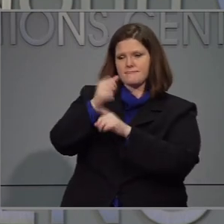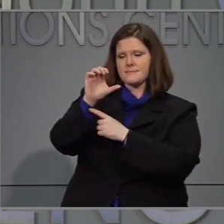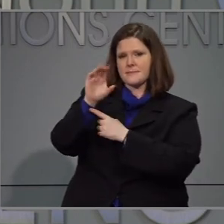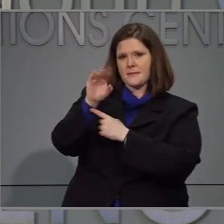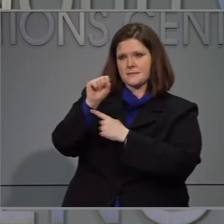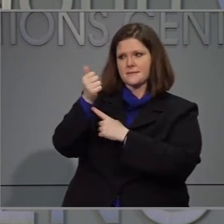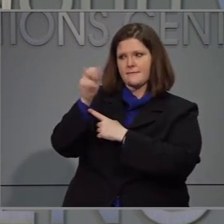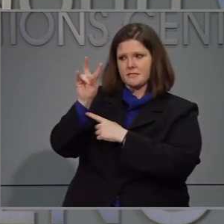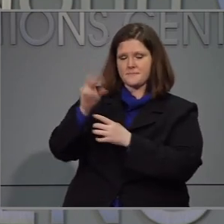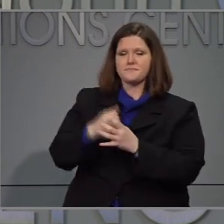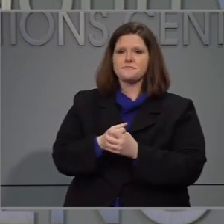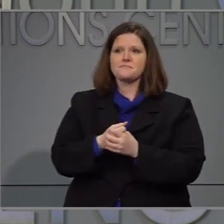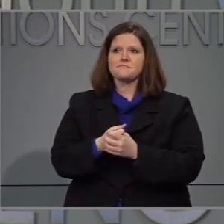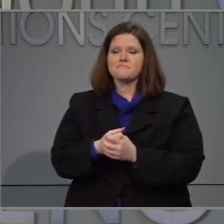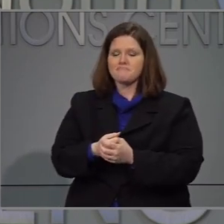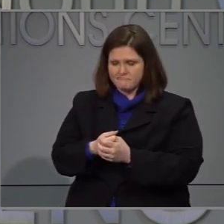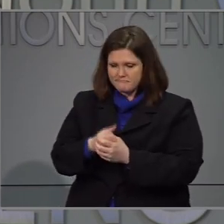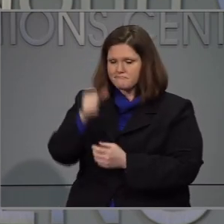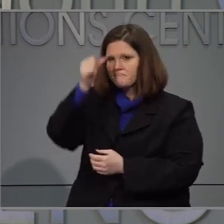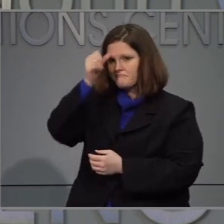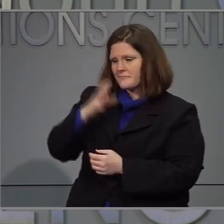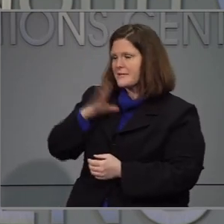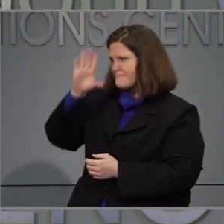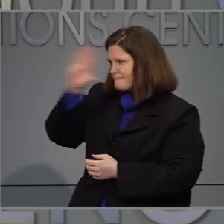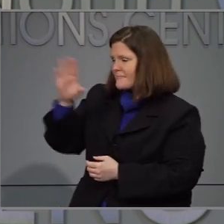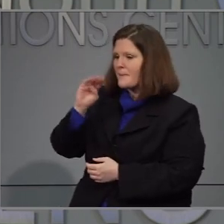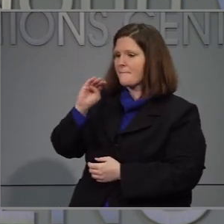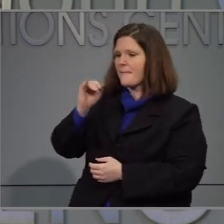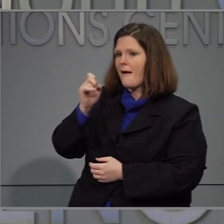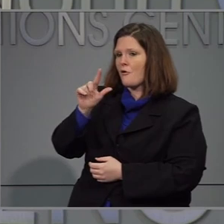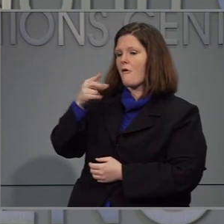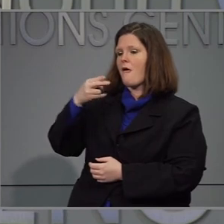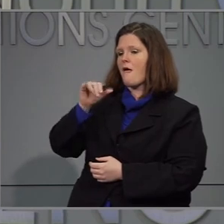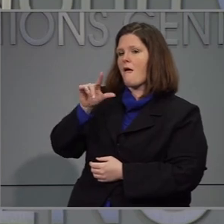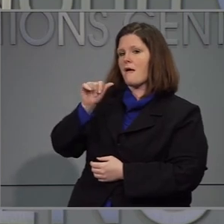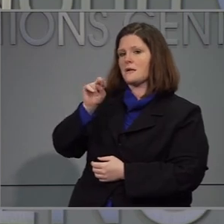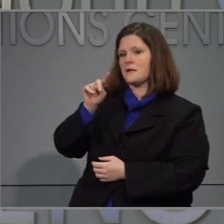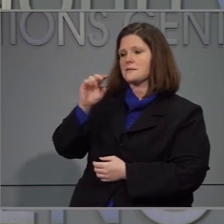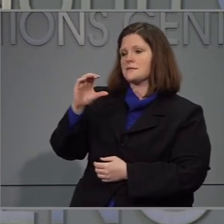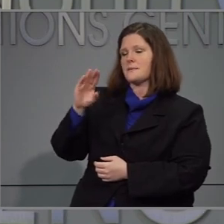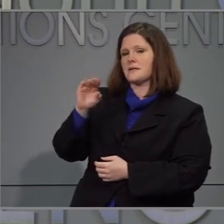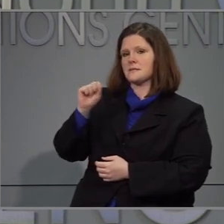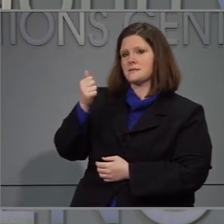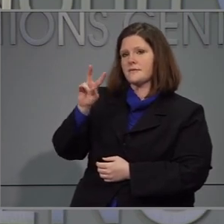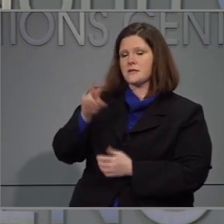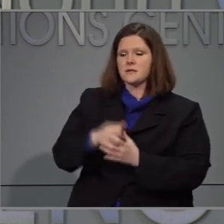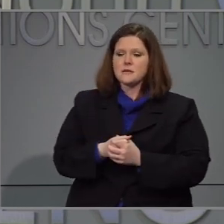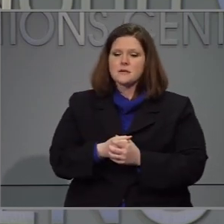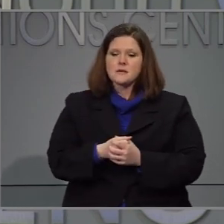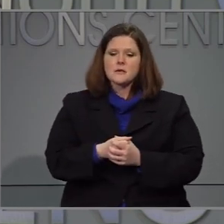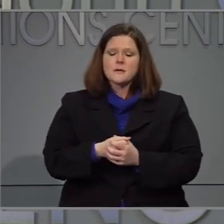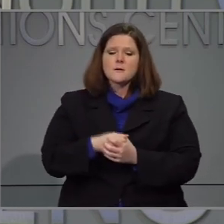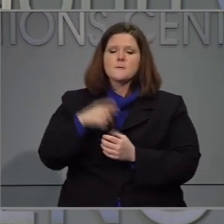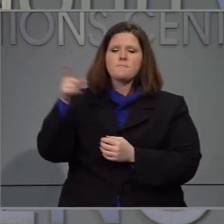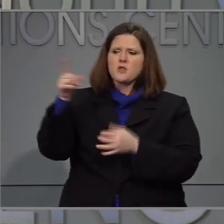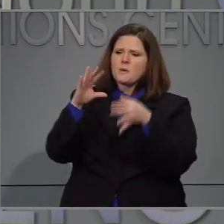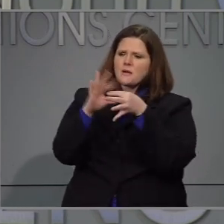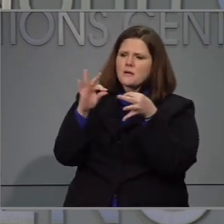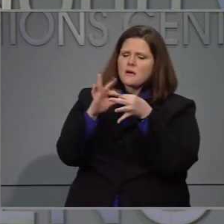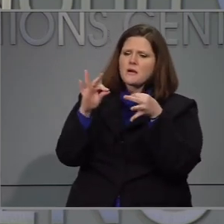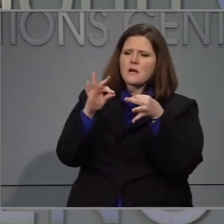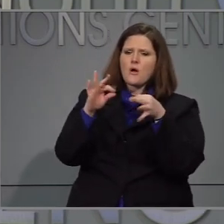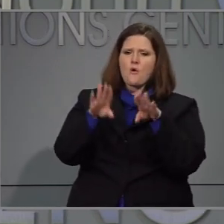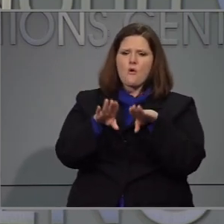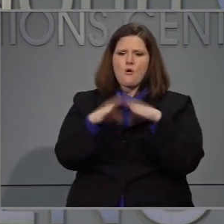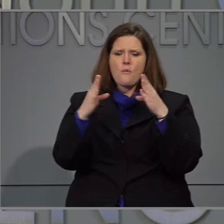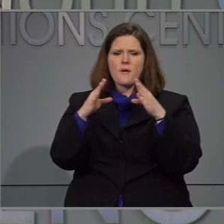17. Hi, Governor. This is Michael Hyland from CBS 17. Given that the stay-at-home order ends in less than 14 days, is it your